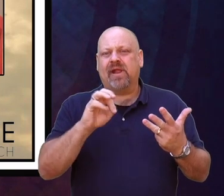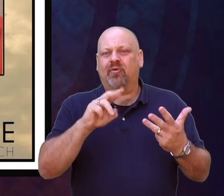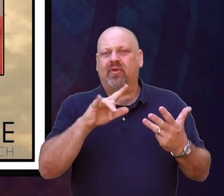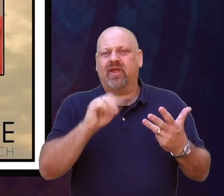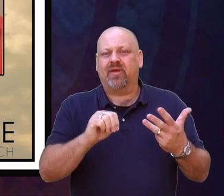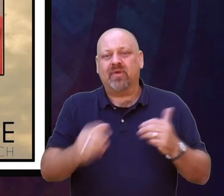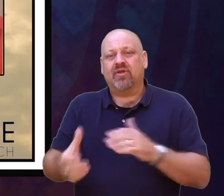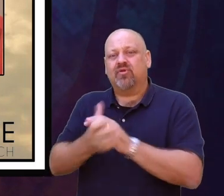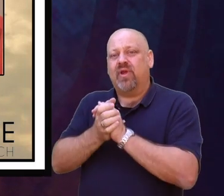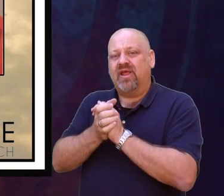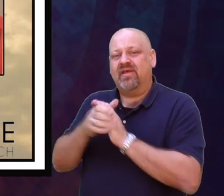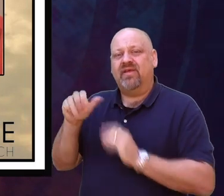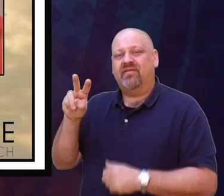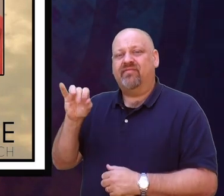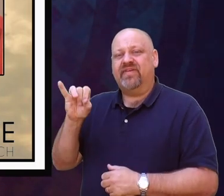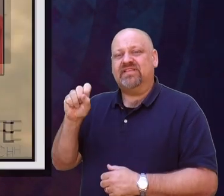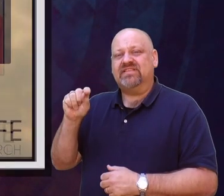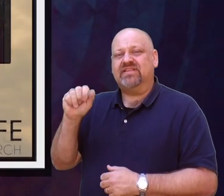Liam,